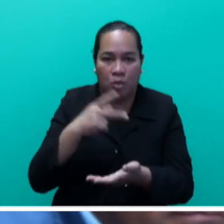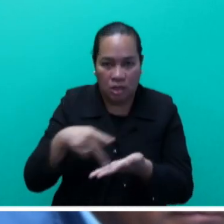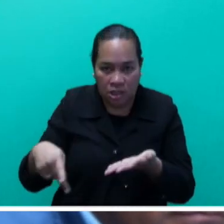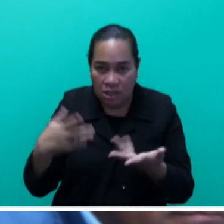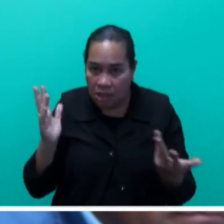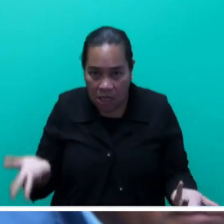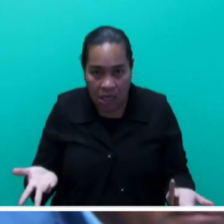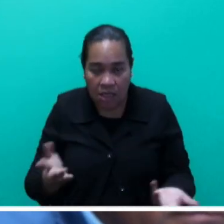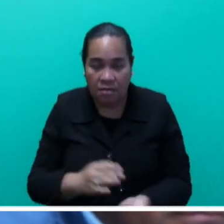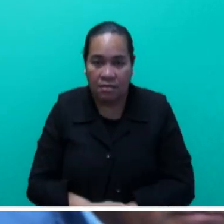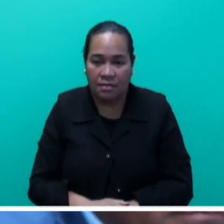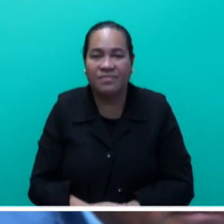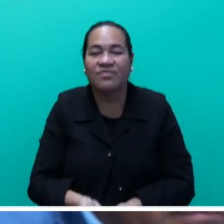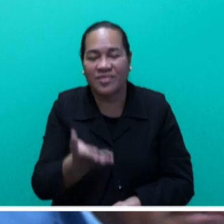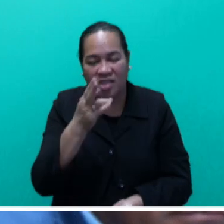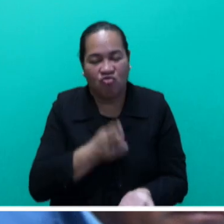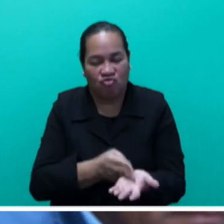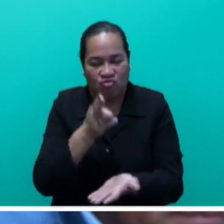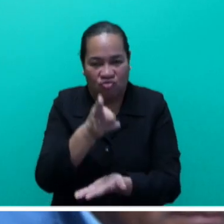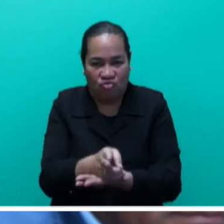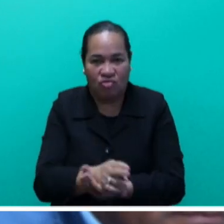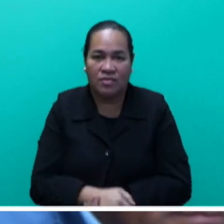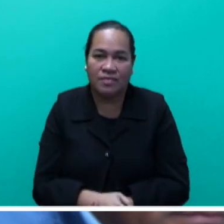Mr. Speaker, that is the truth.